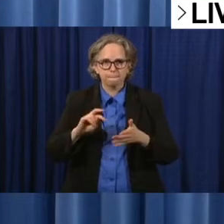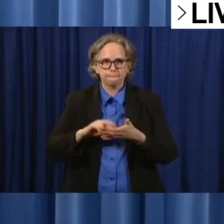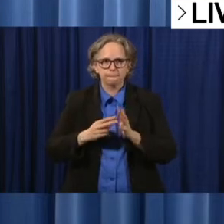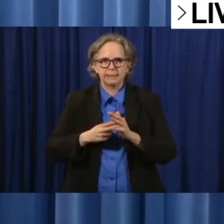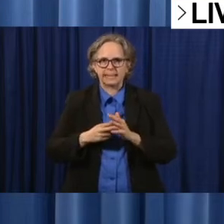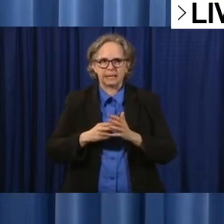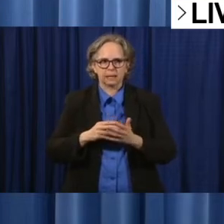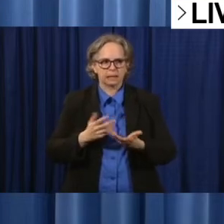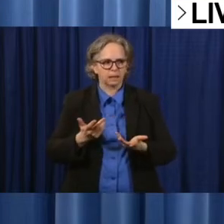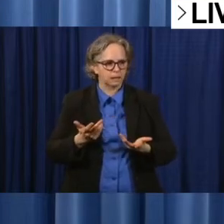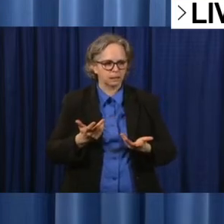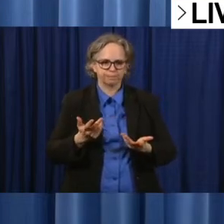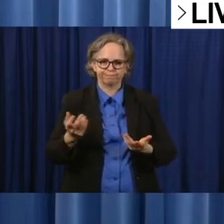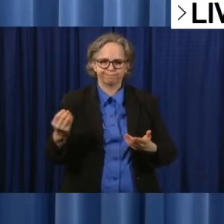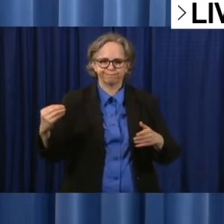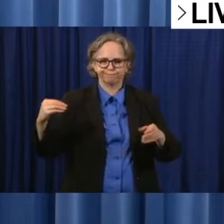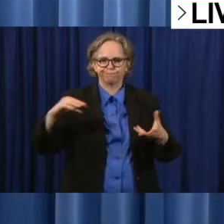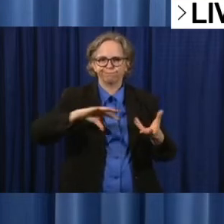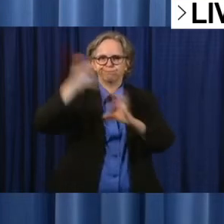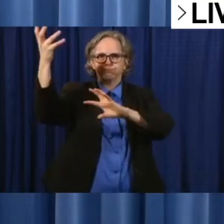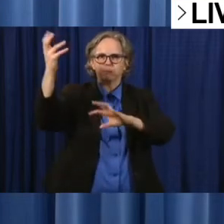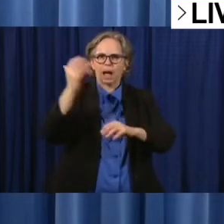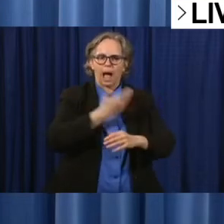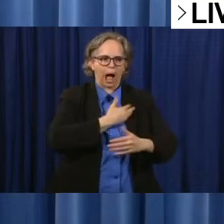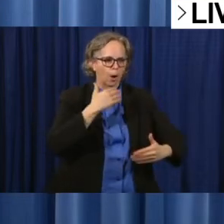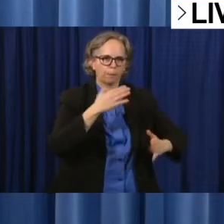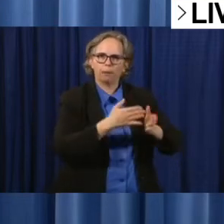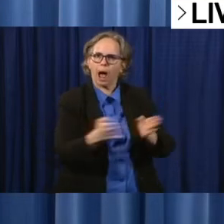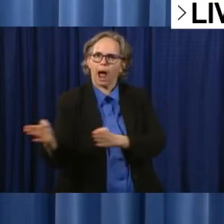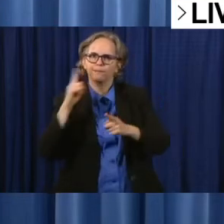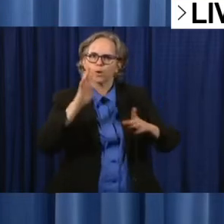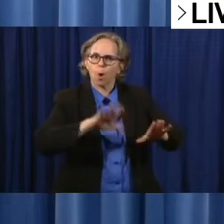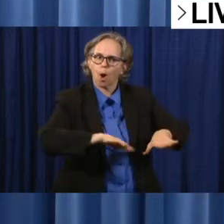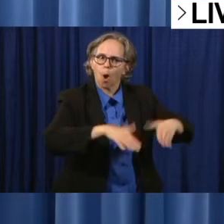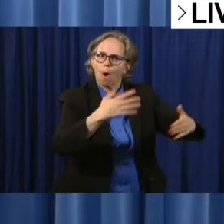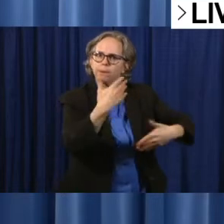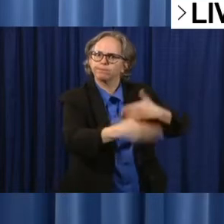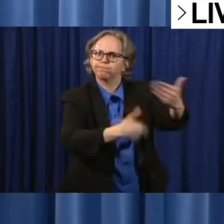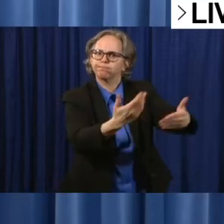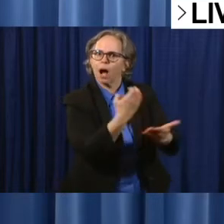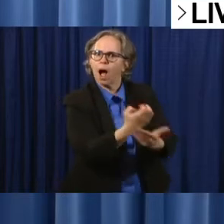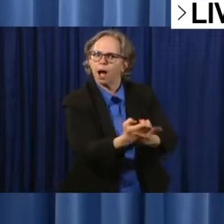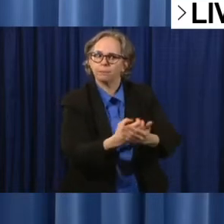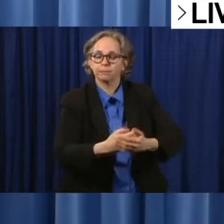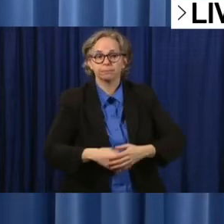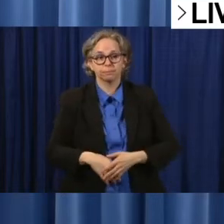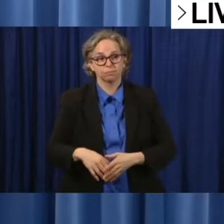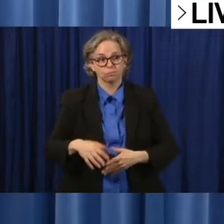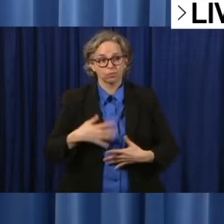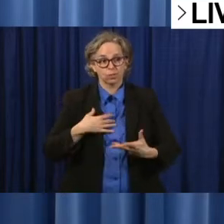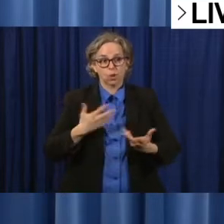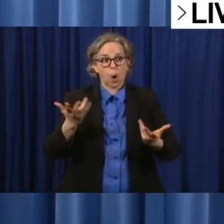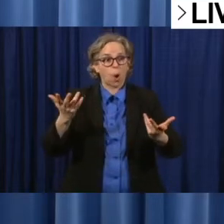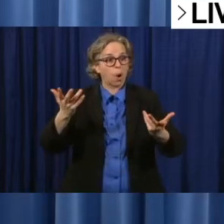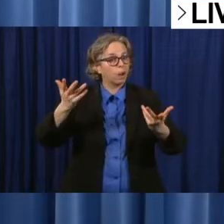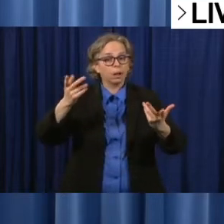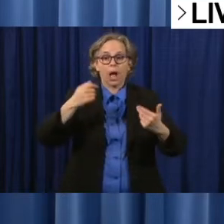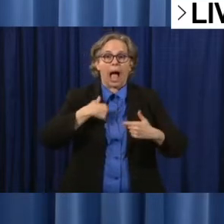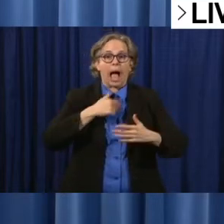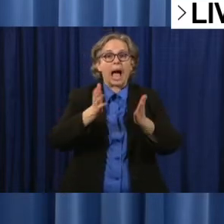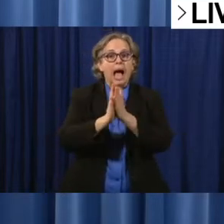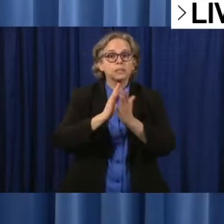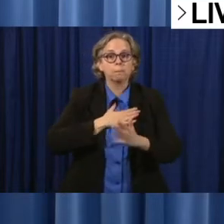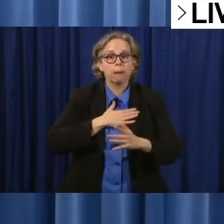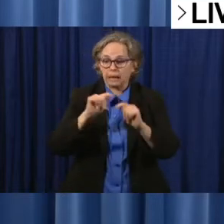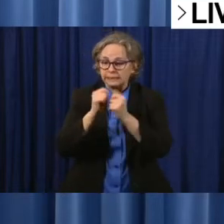So I've asked our team to come up with a plan, and they have the following plan.